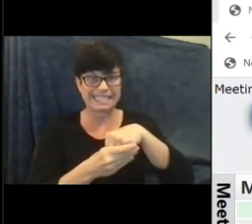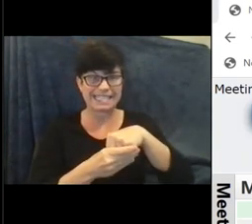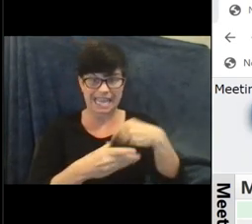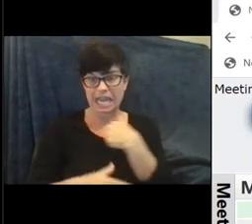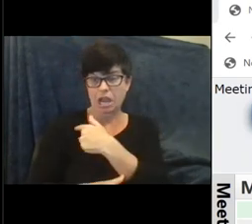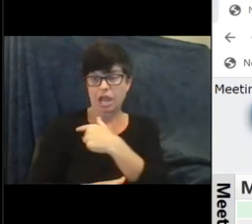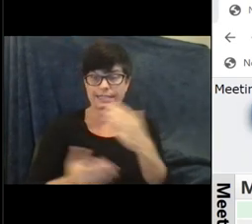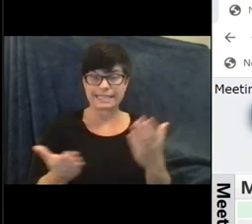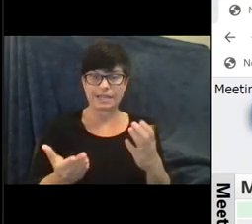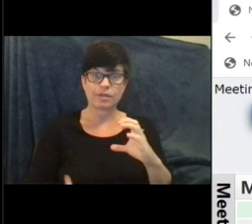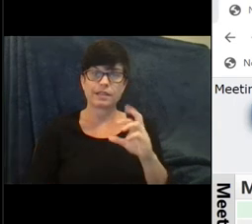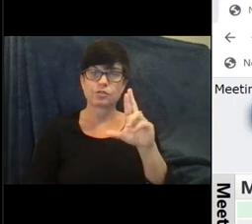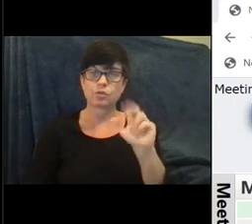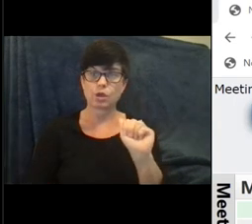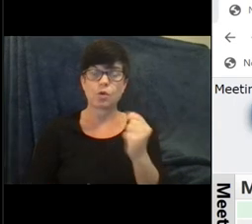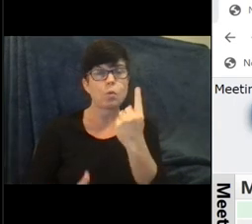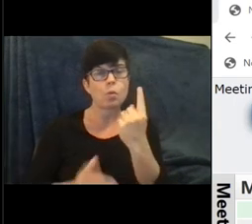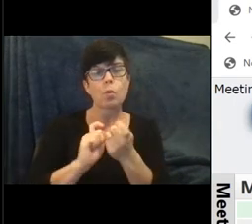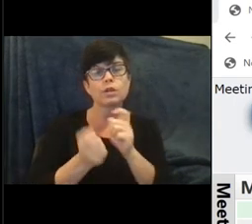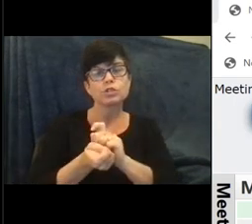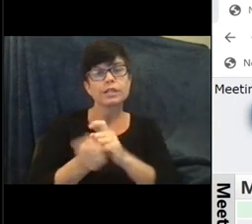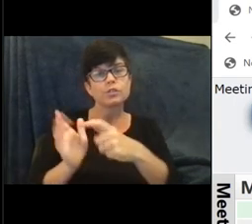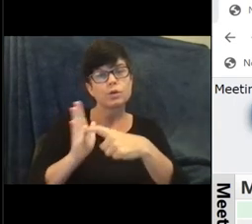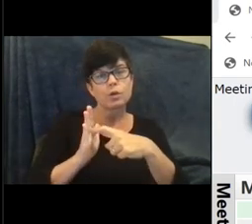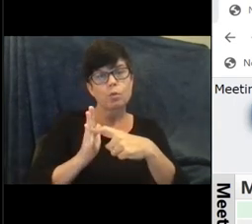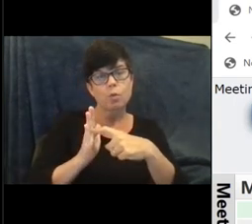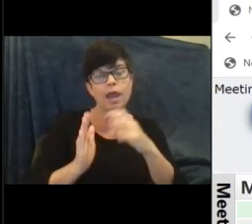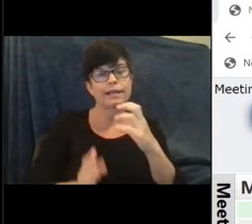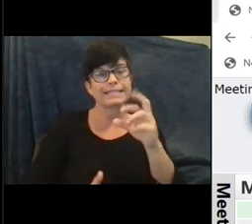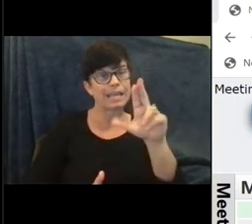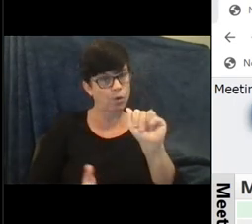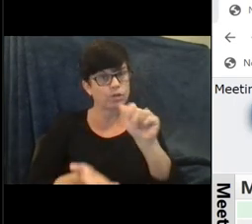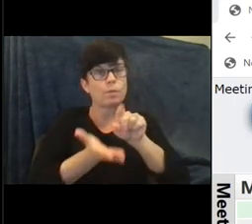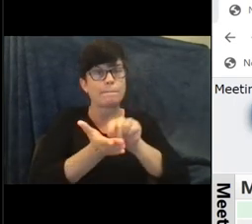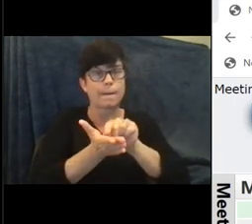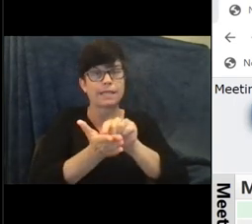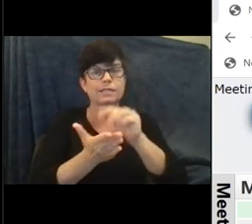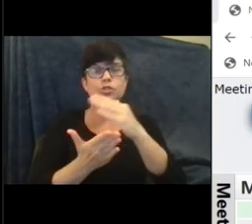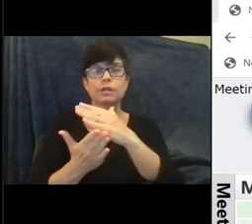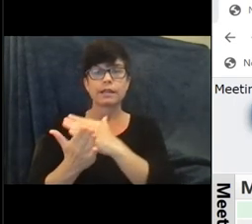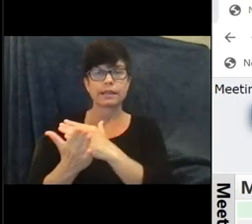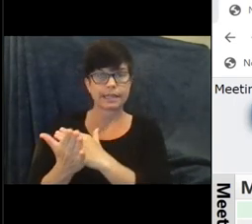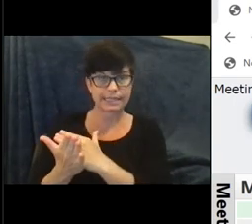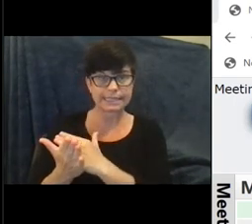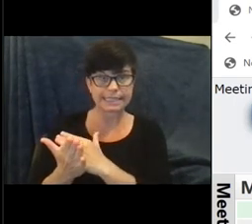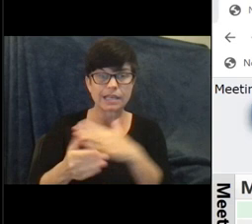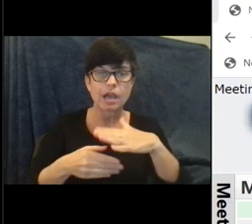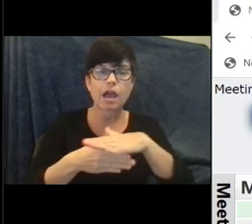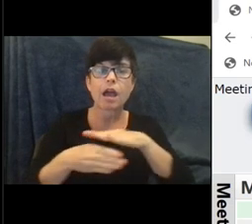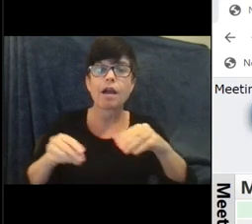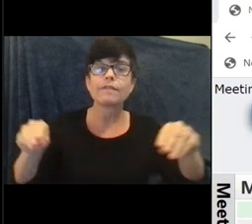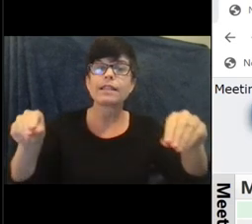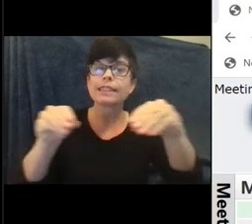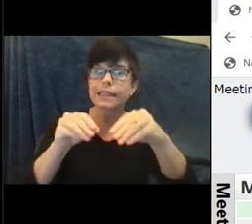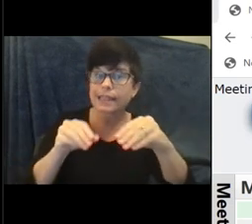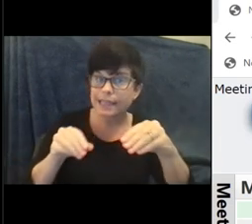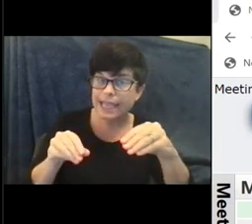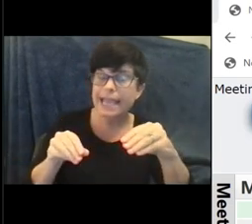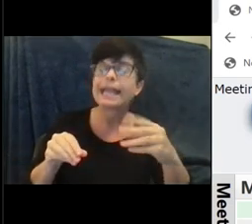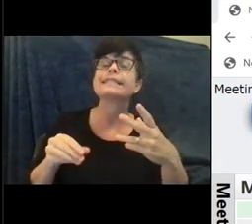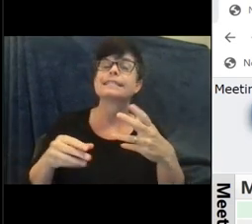One of those changes will require the CRA to publish a list of land to which it holds fee simple